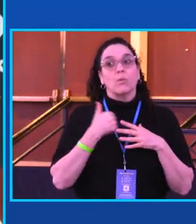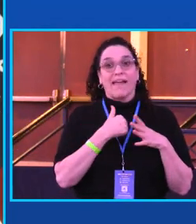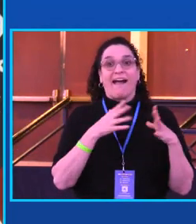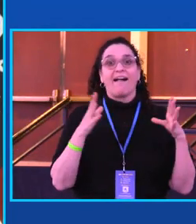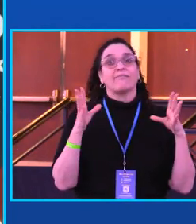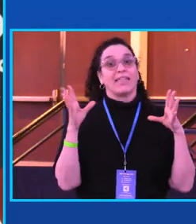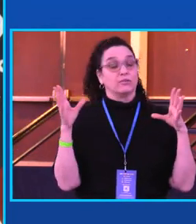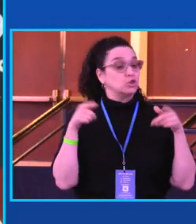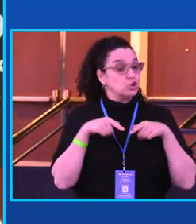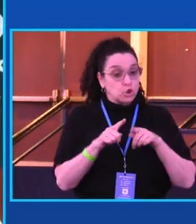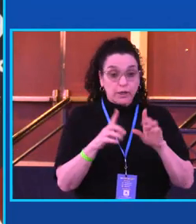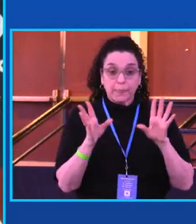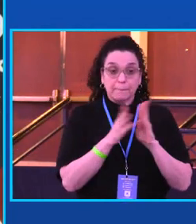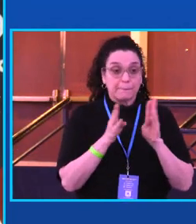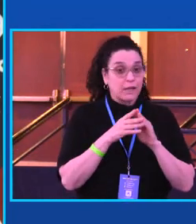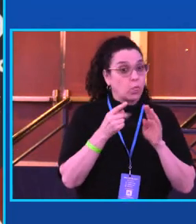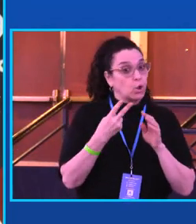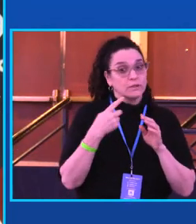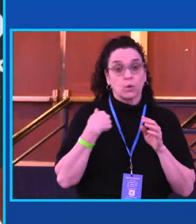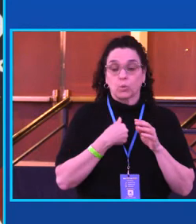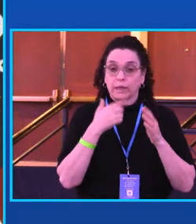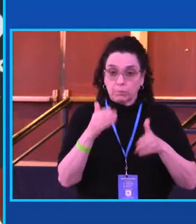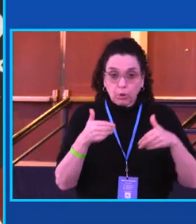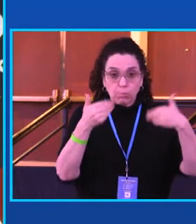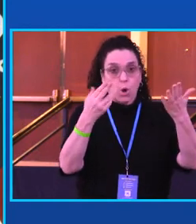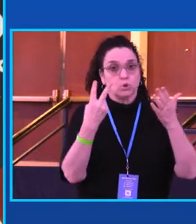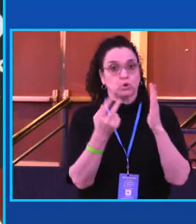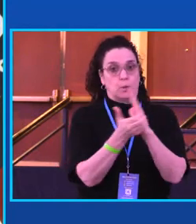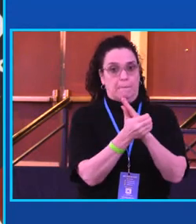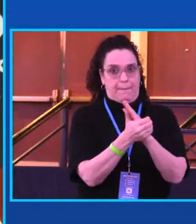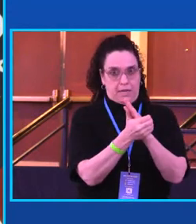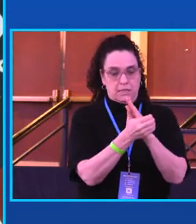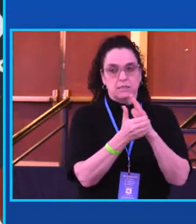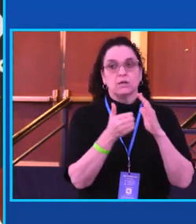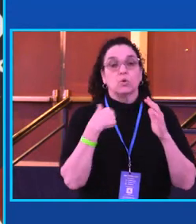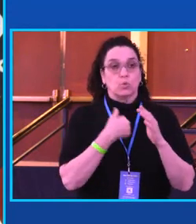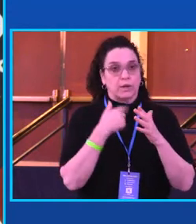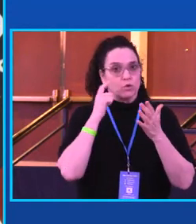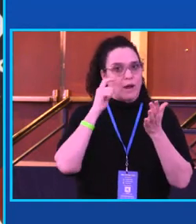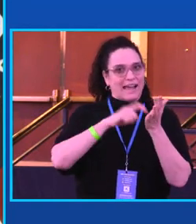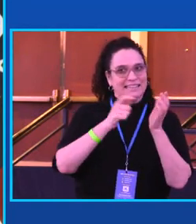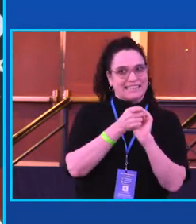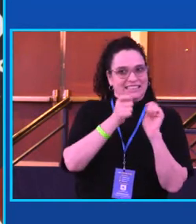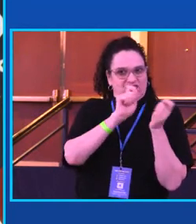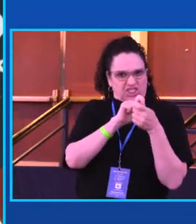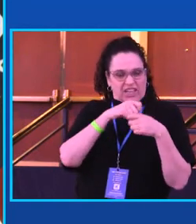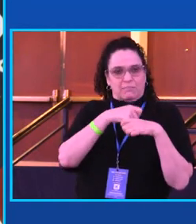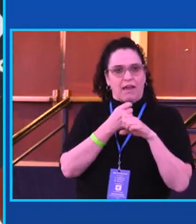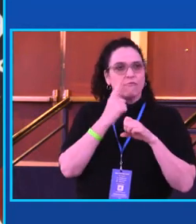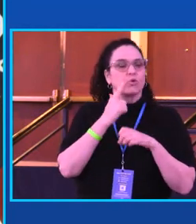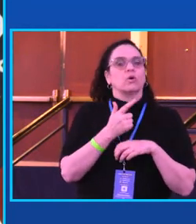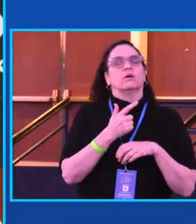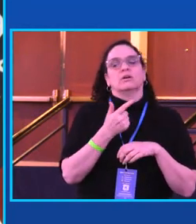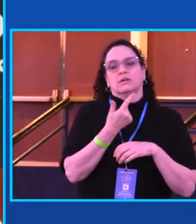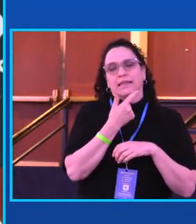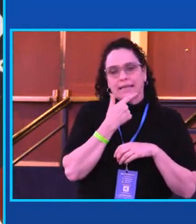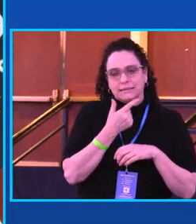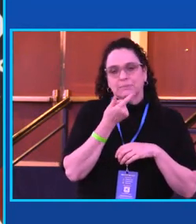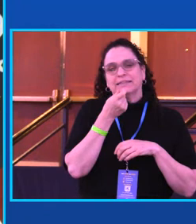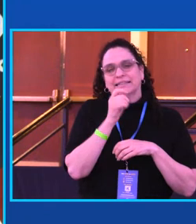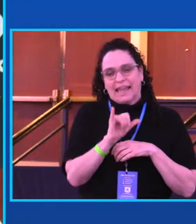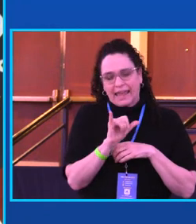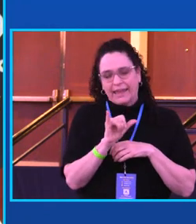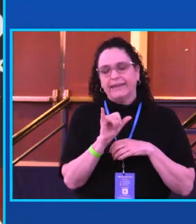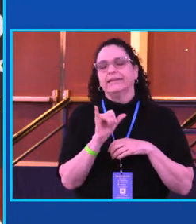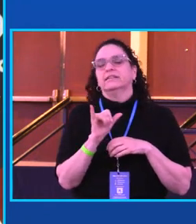to the bylaws. The first amendment recognizes the change made to the Lesbian, Gay, Bisexual, and Transgender